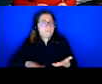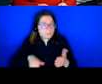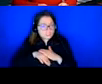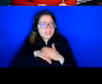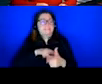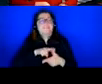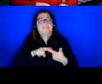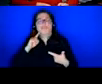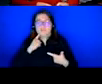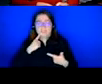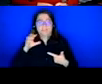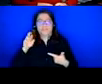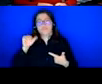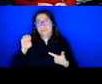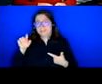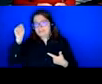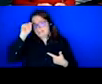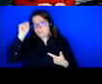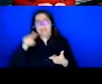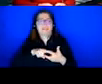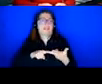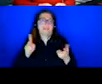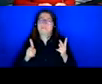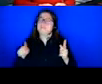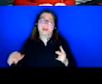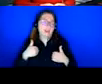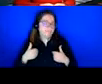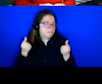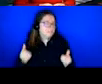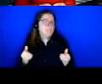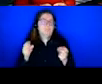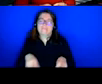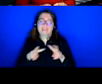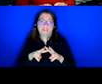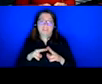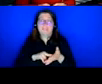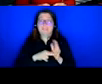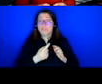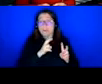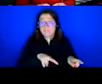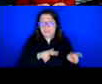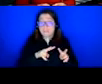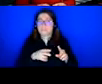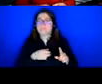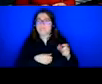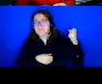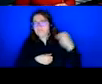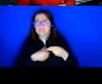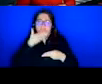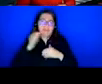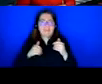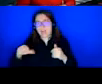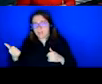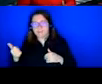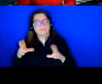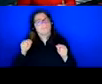protocols, and people have strong values on things. And it's not saying one value is important than the other, but do those values align with you and what